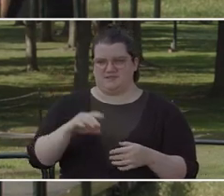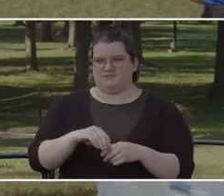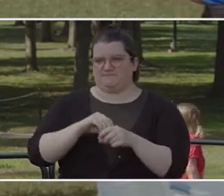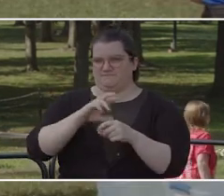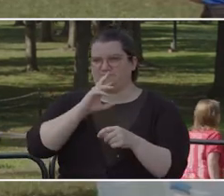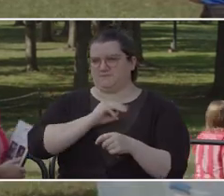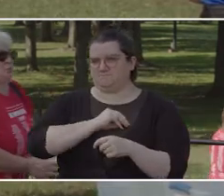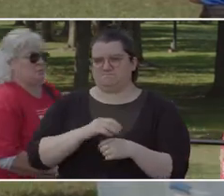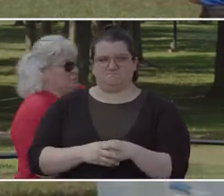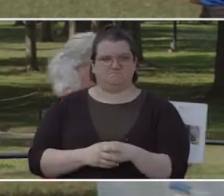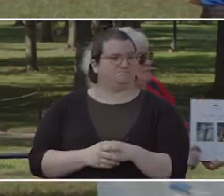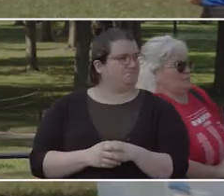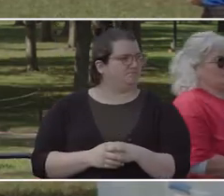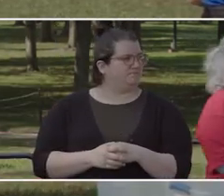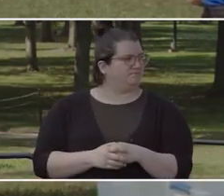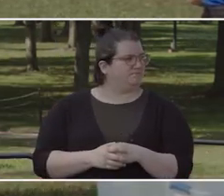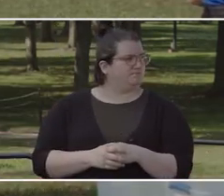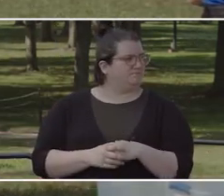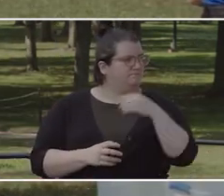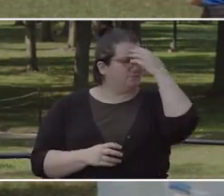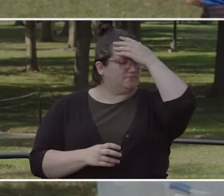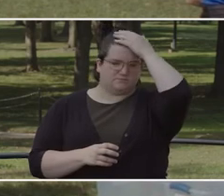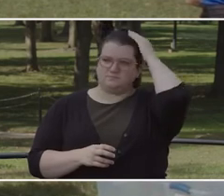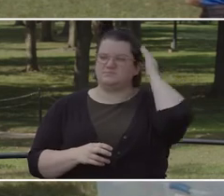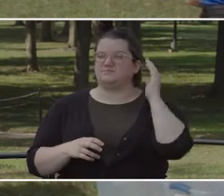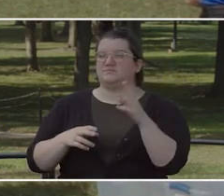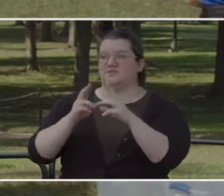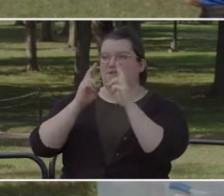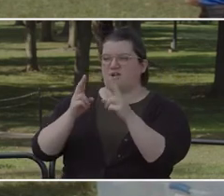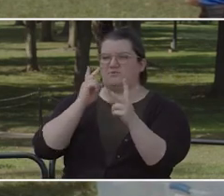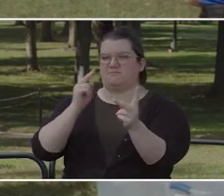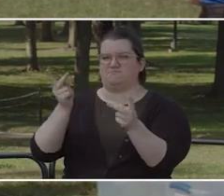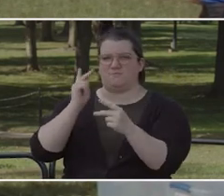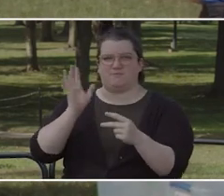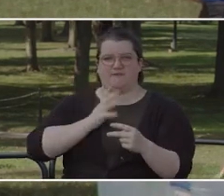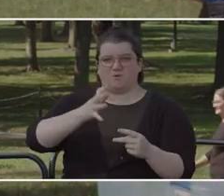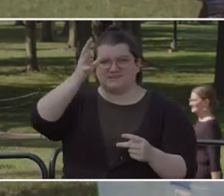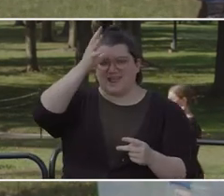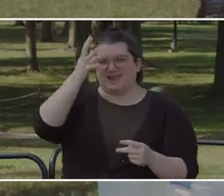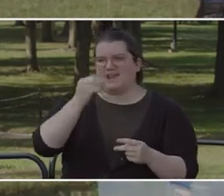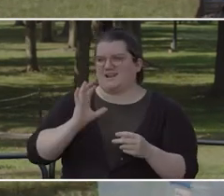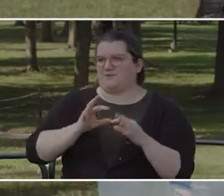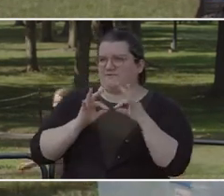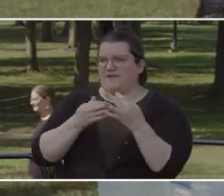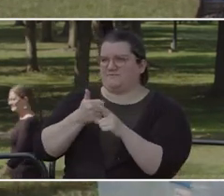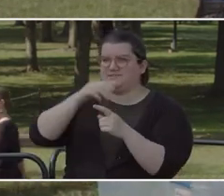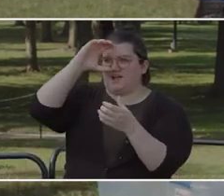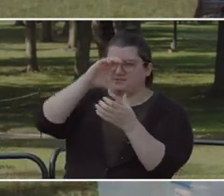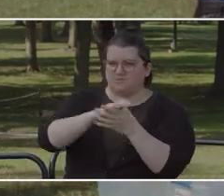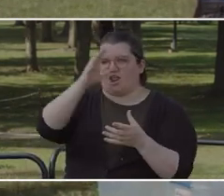1968. In honor of and memory of our dad, and our family's husband and